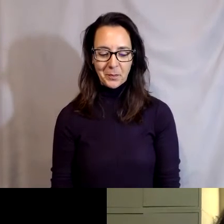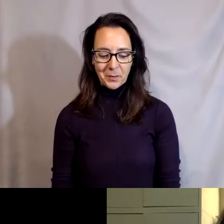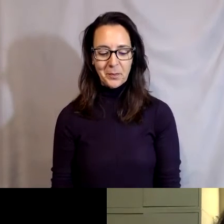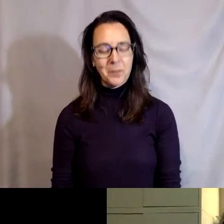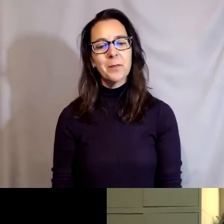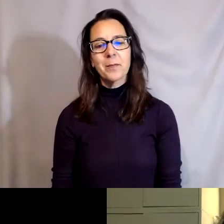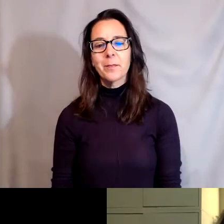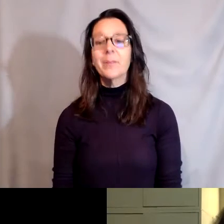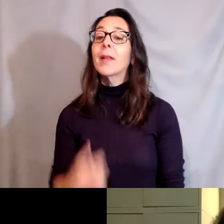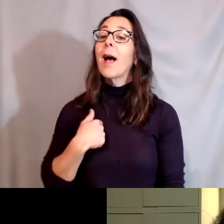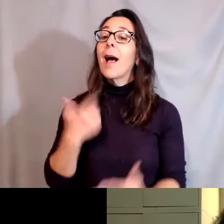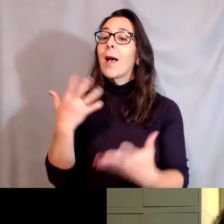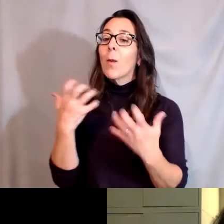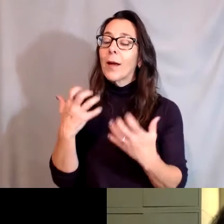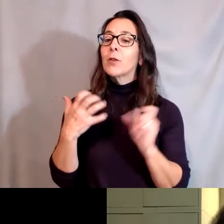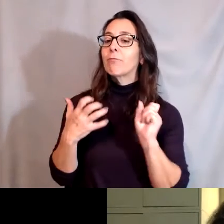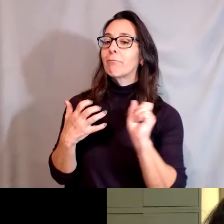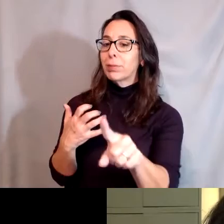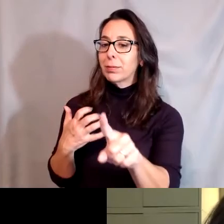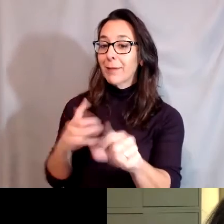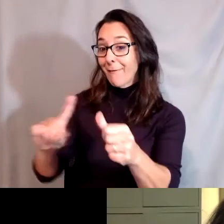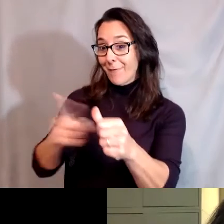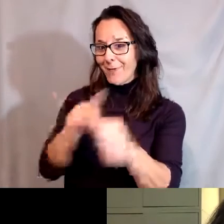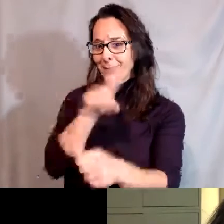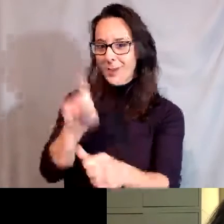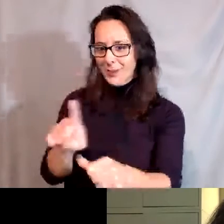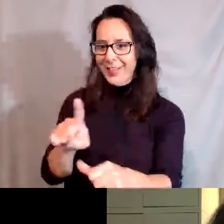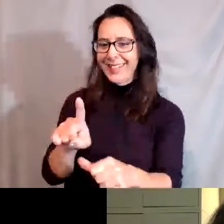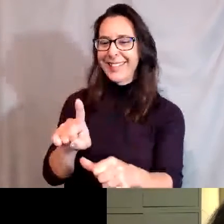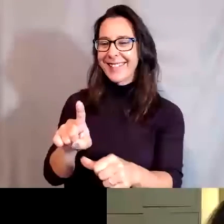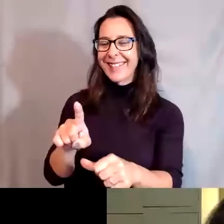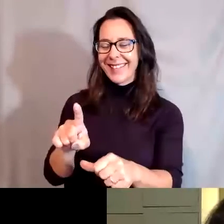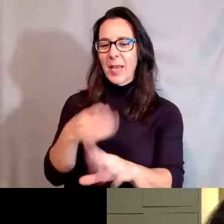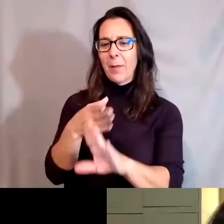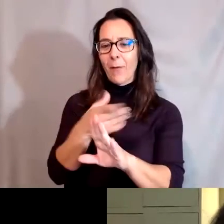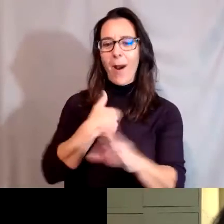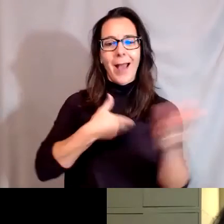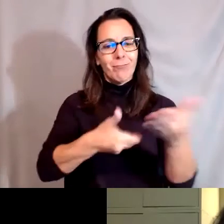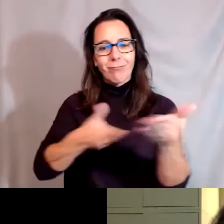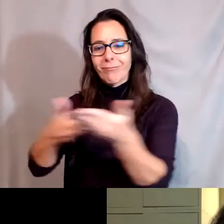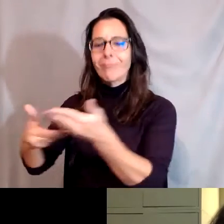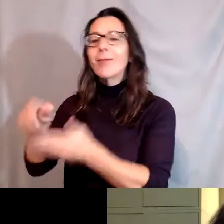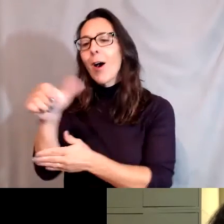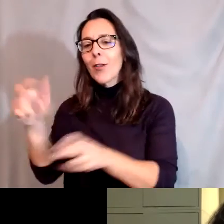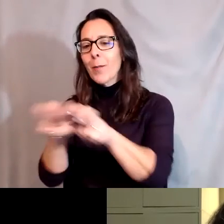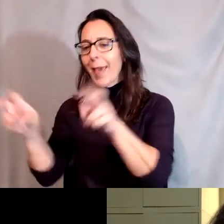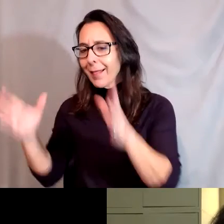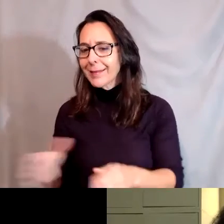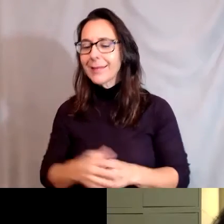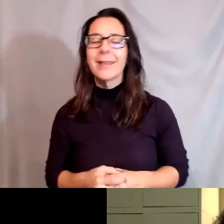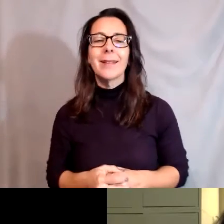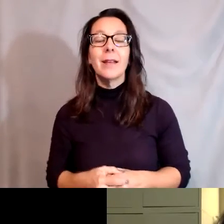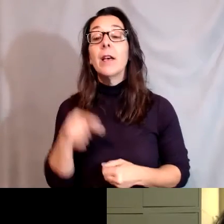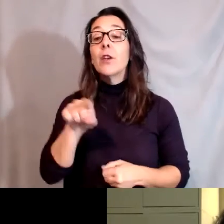I wanted to pose the first question to you before we bring everybody else on. You did a lot of work in your youth